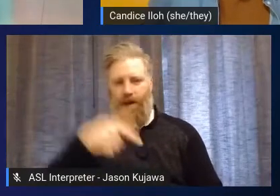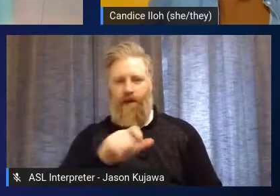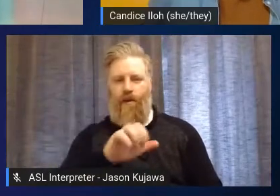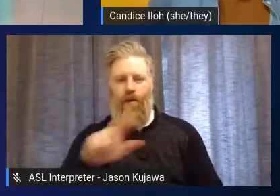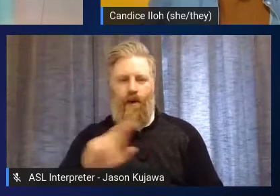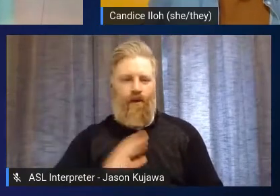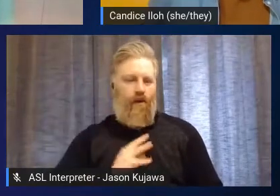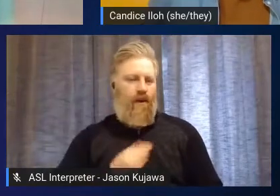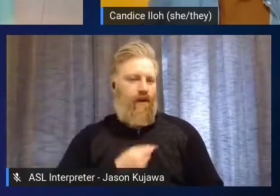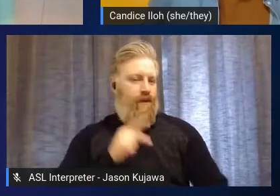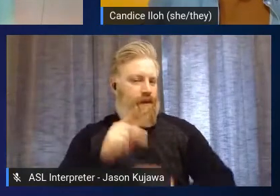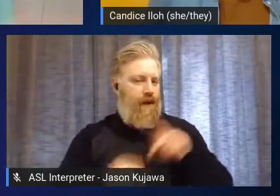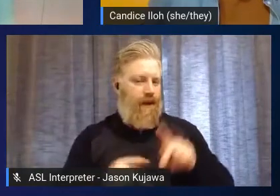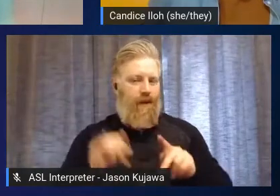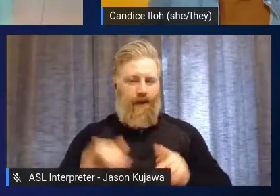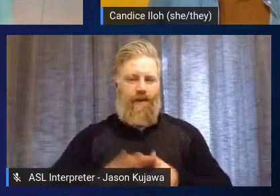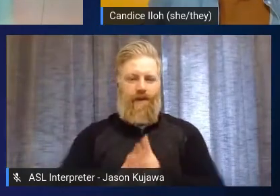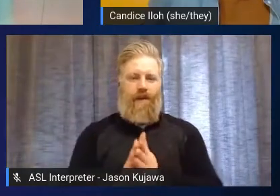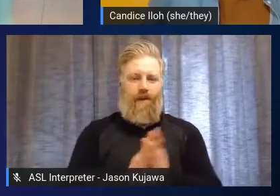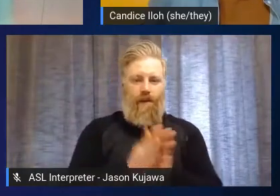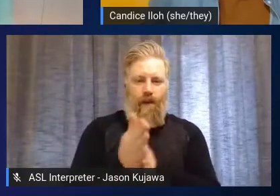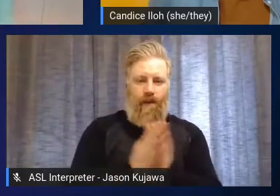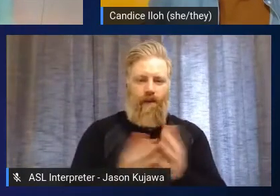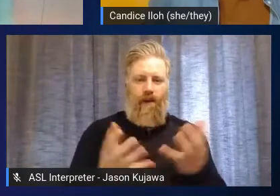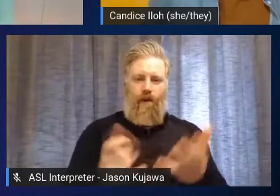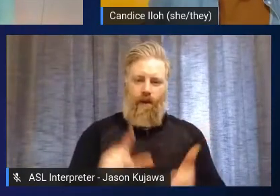became a bit of a motivation to become a published author too.